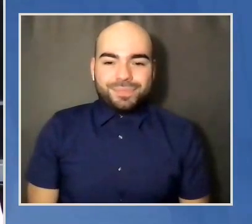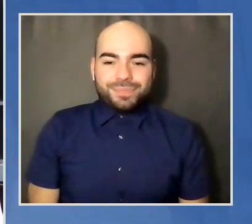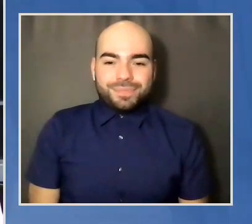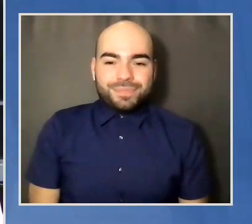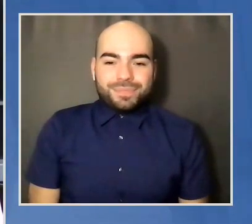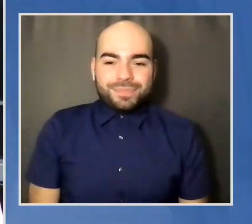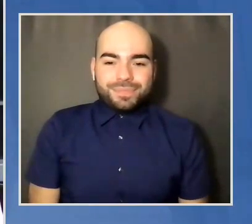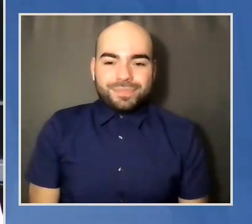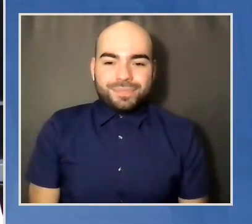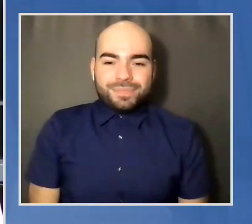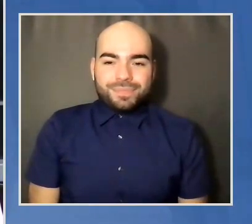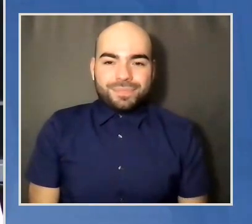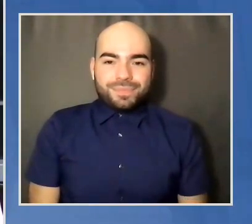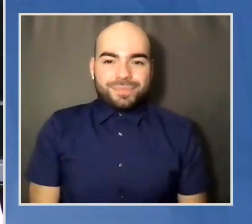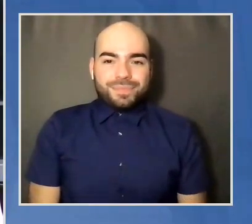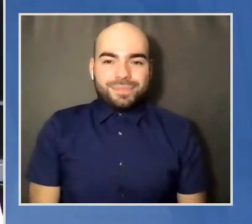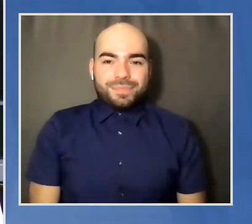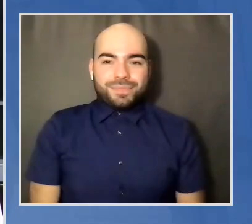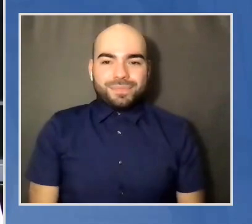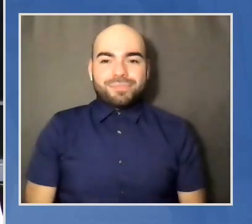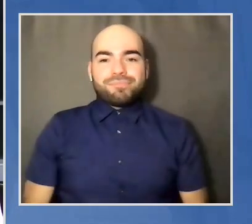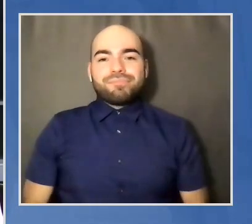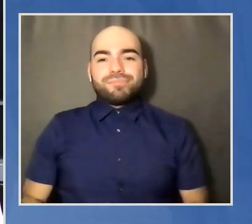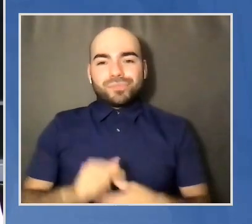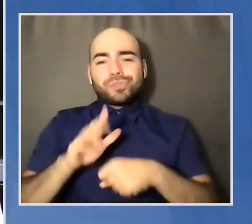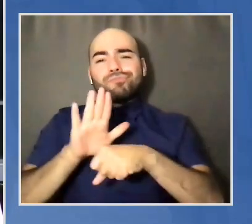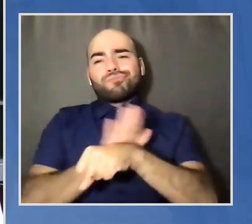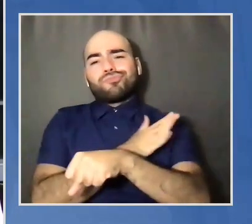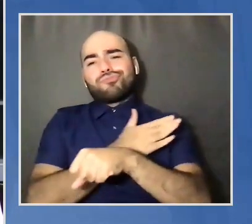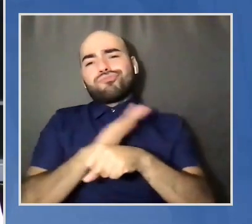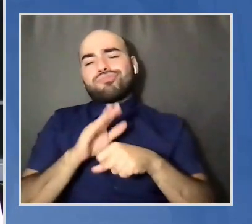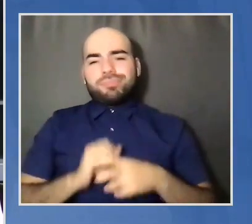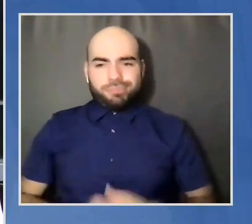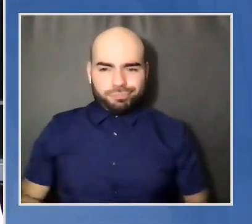Someday when your head is much lighter,